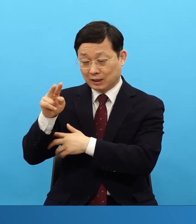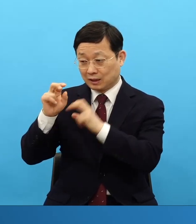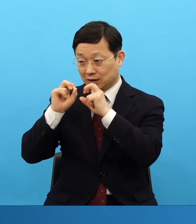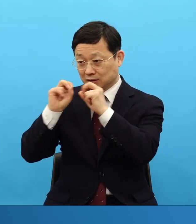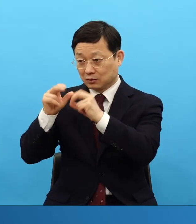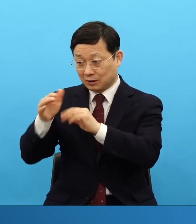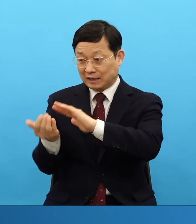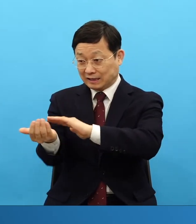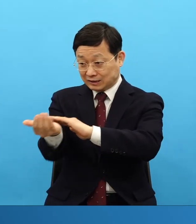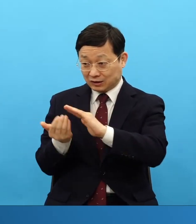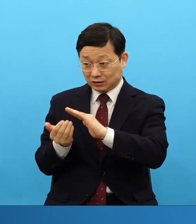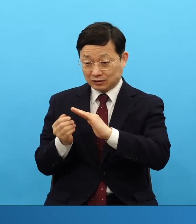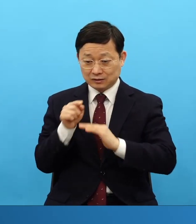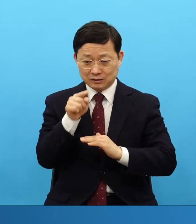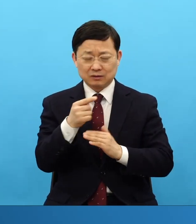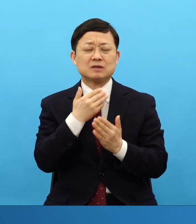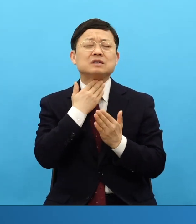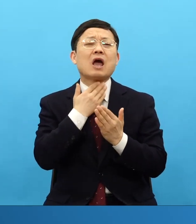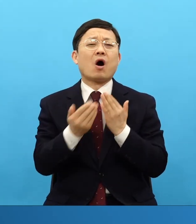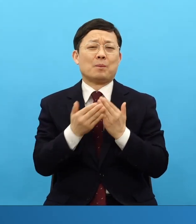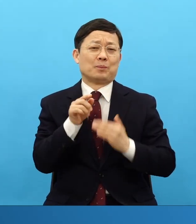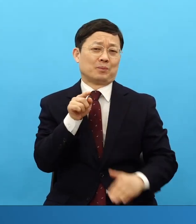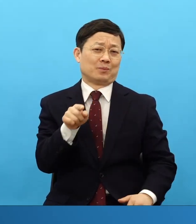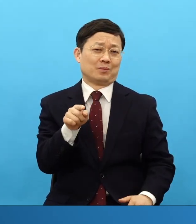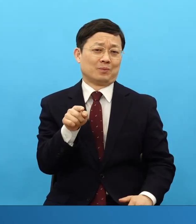when all the doors were blocked.